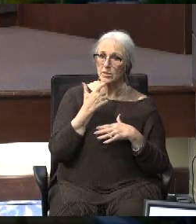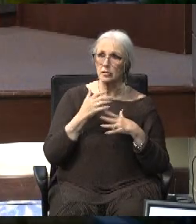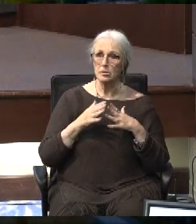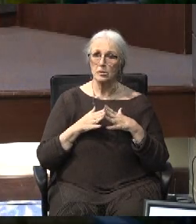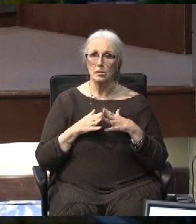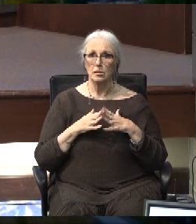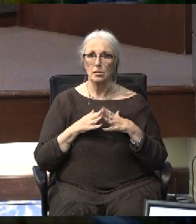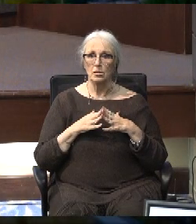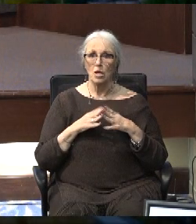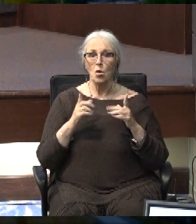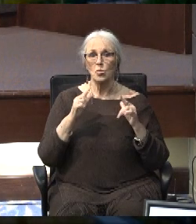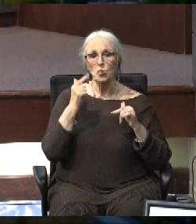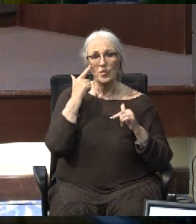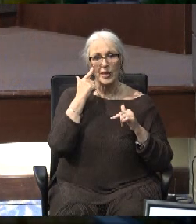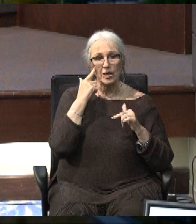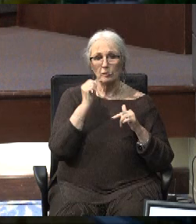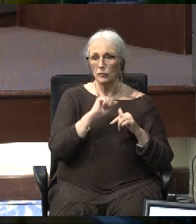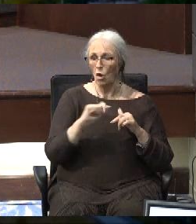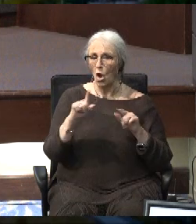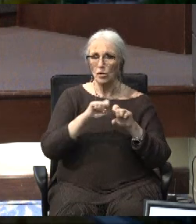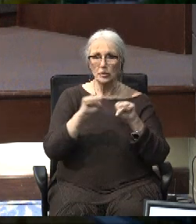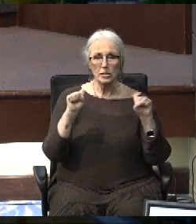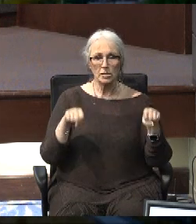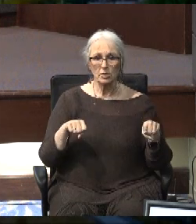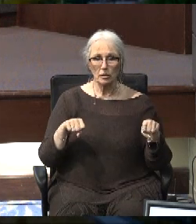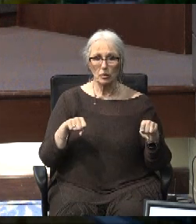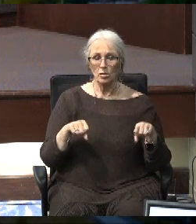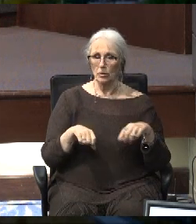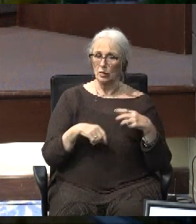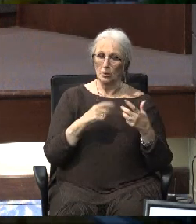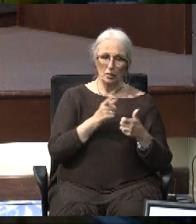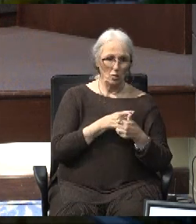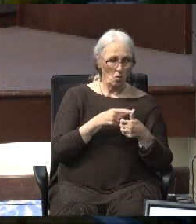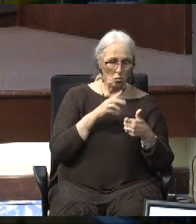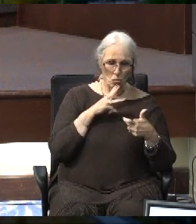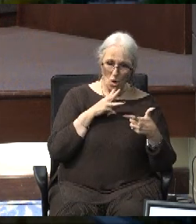know, when you think about all the systems that, whether it be water,